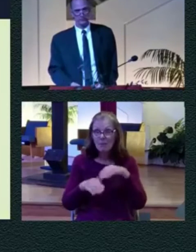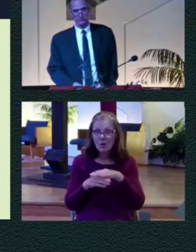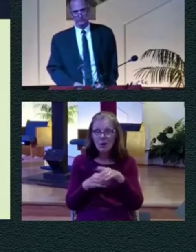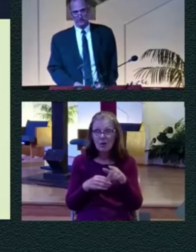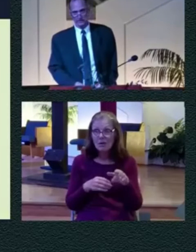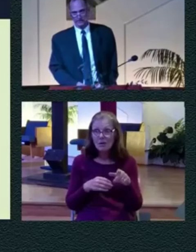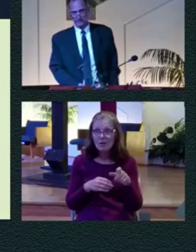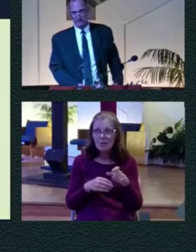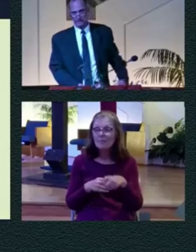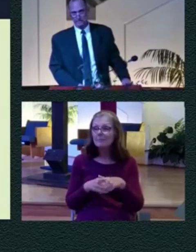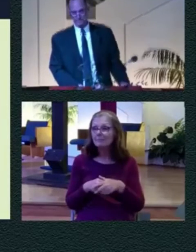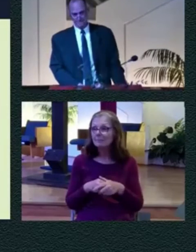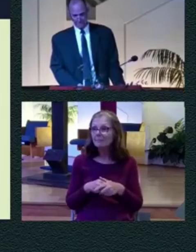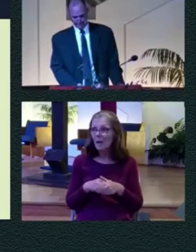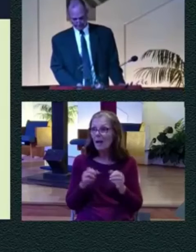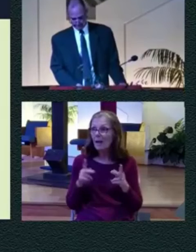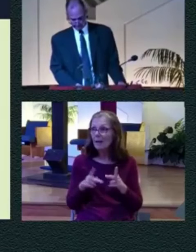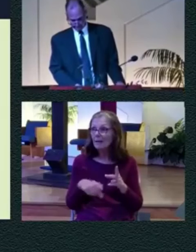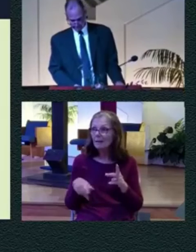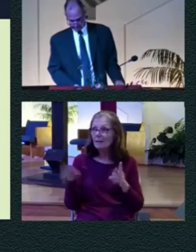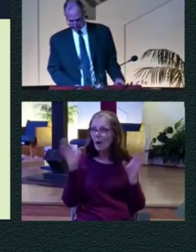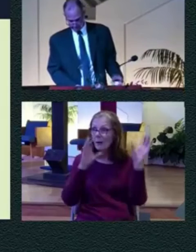questions together.